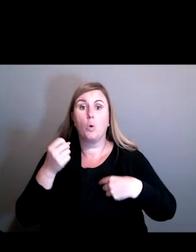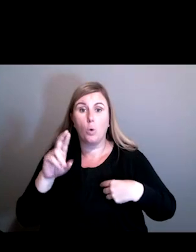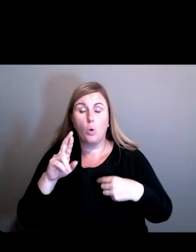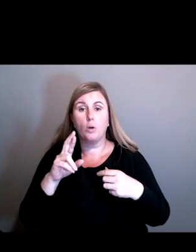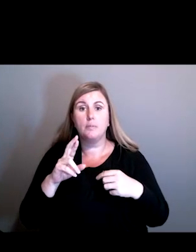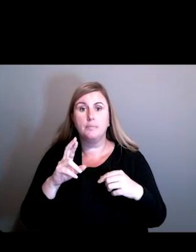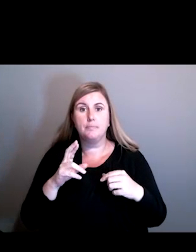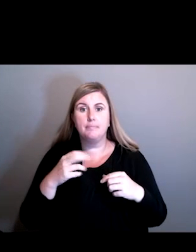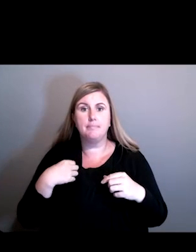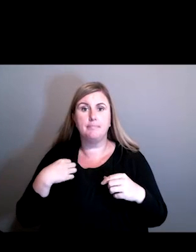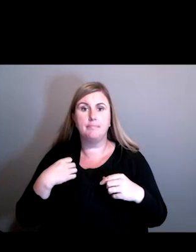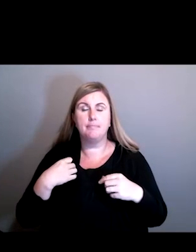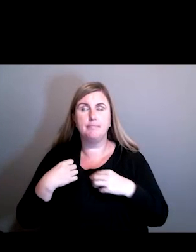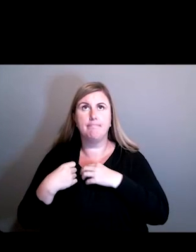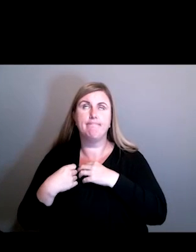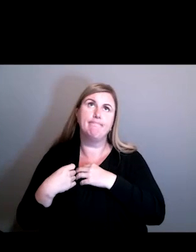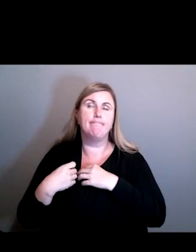or